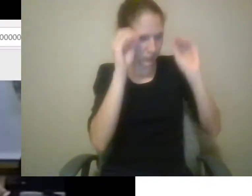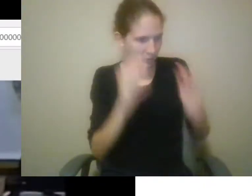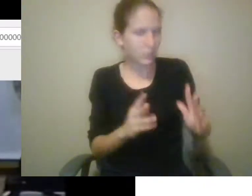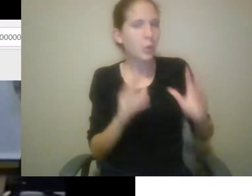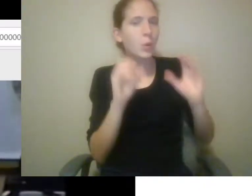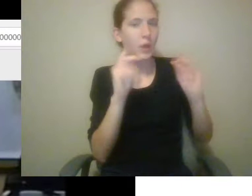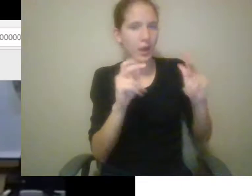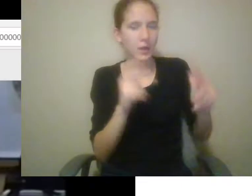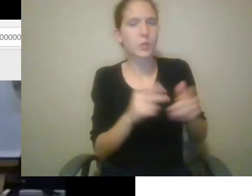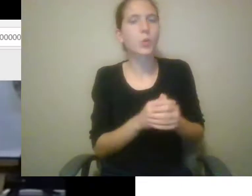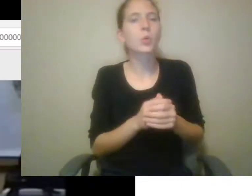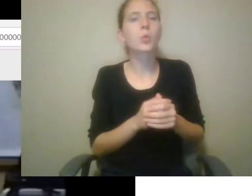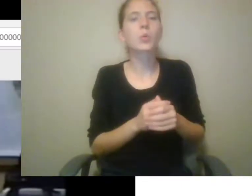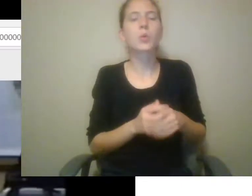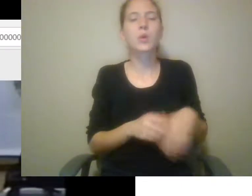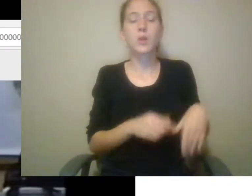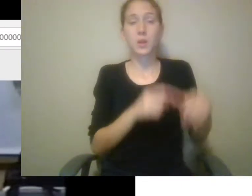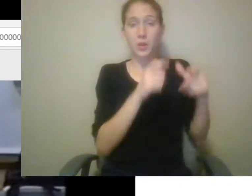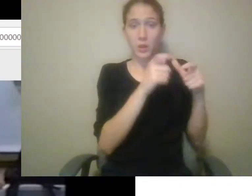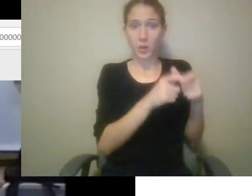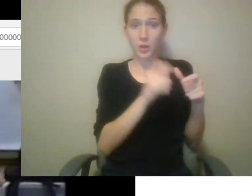Raw materials. Thanks, Holly.